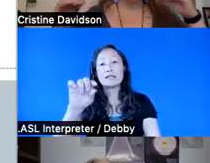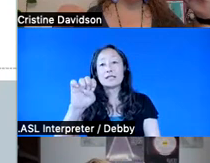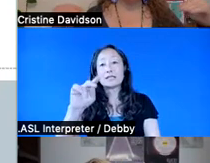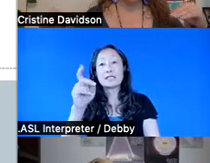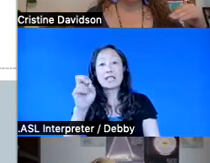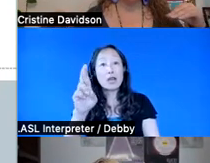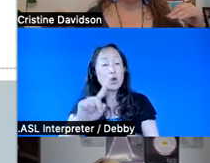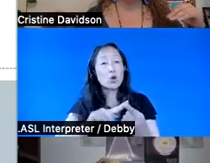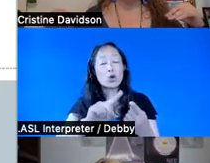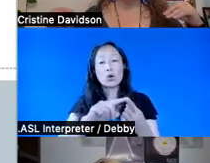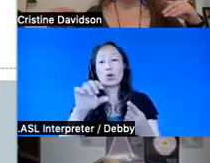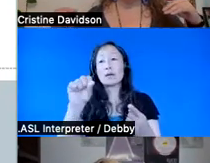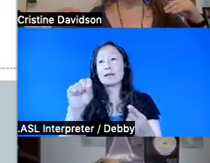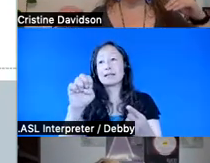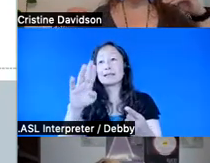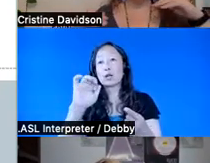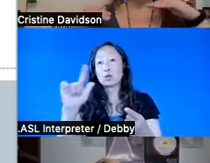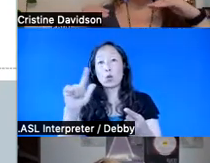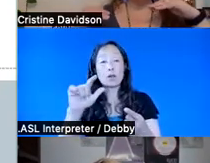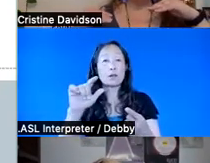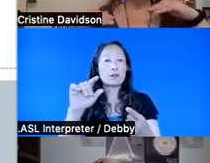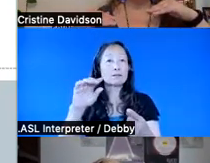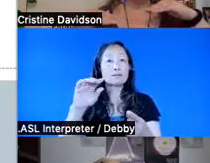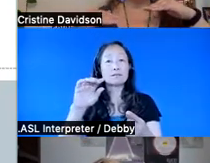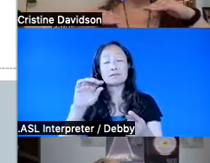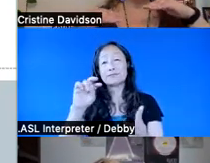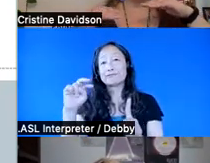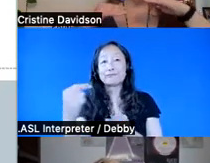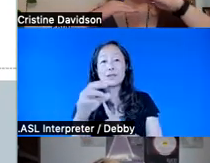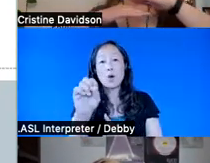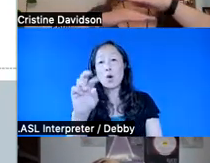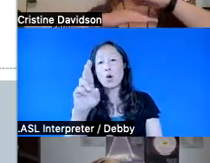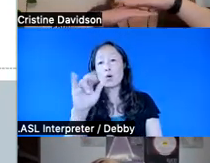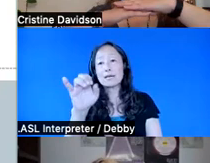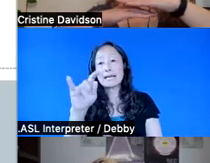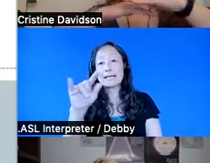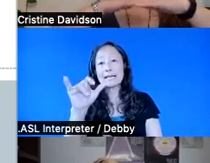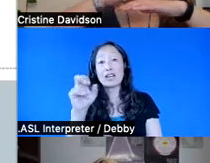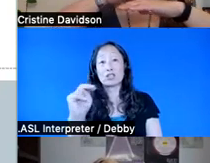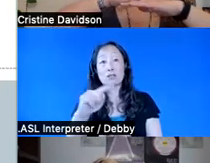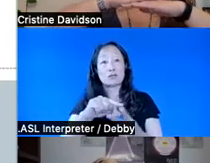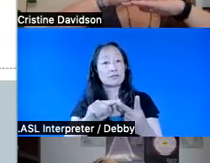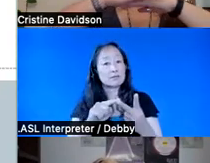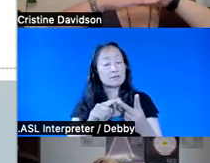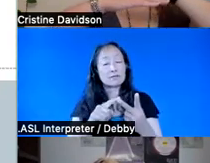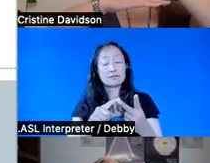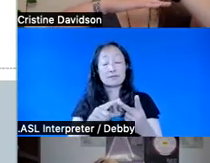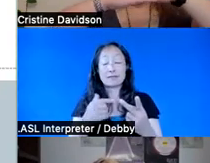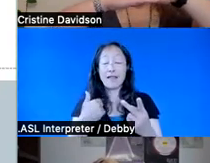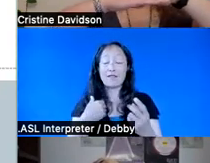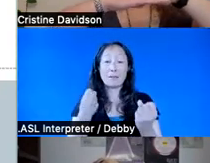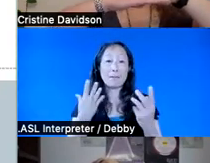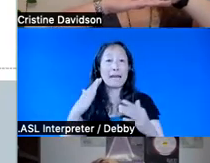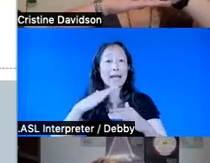based on sexual orientation, you know. And so what we know about sexual assault is that there's many layers of oppression